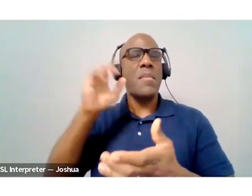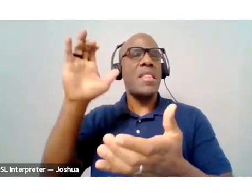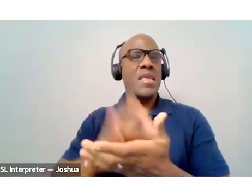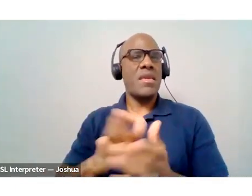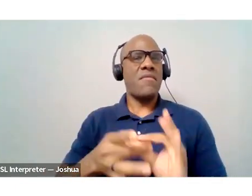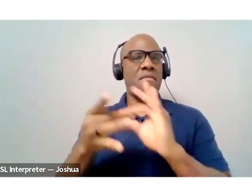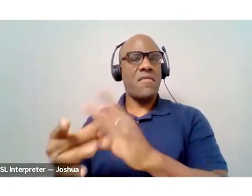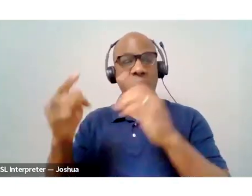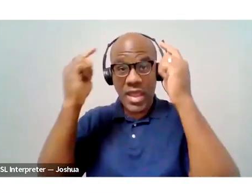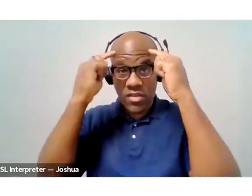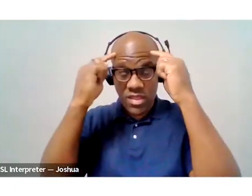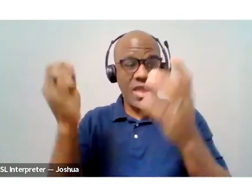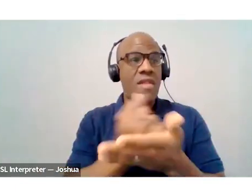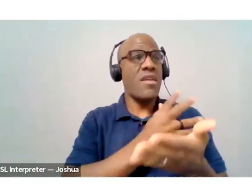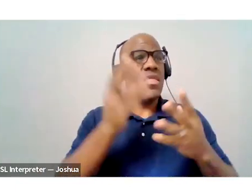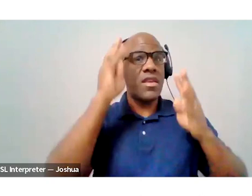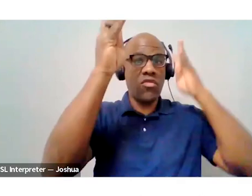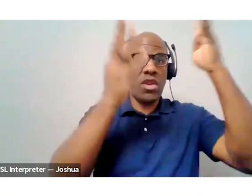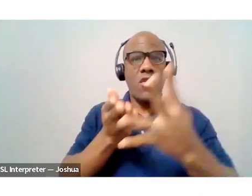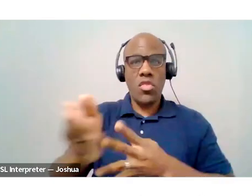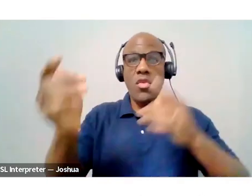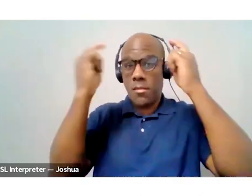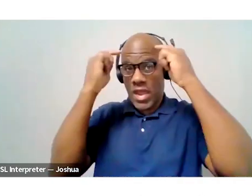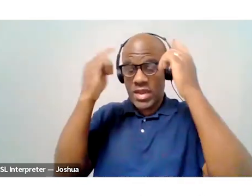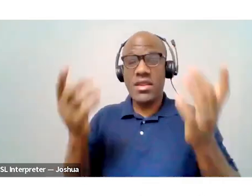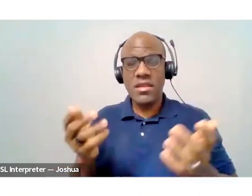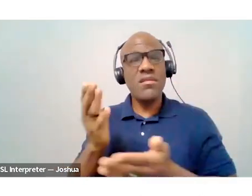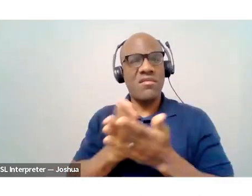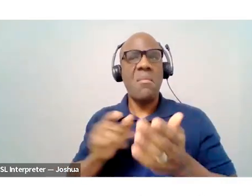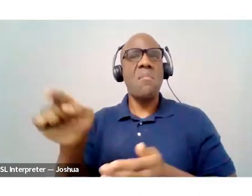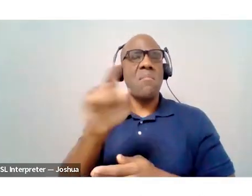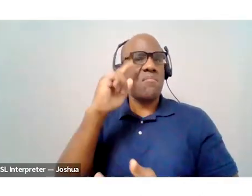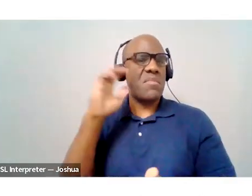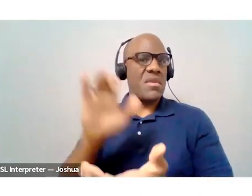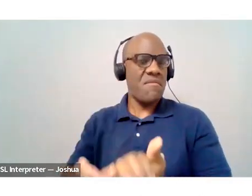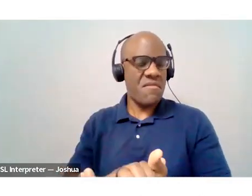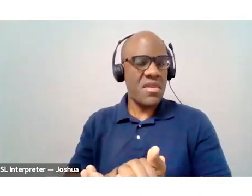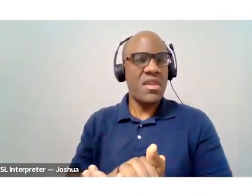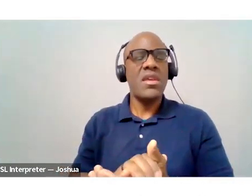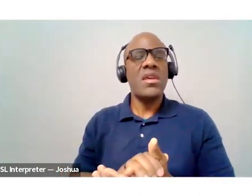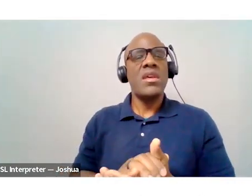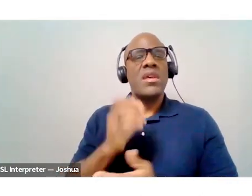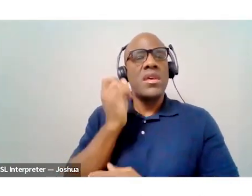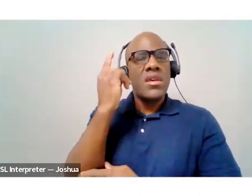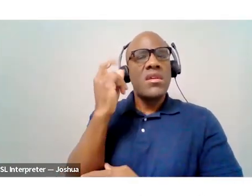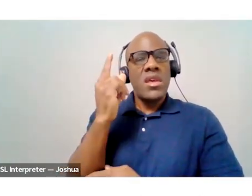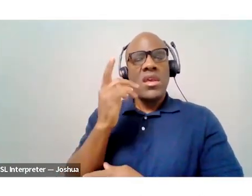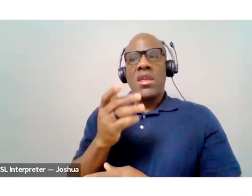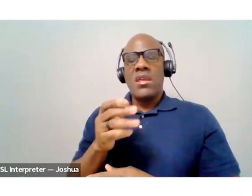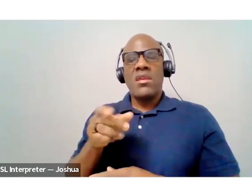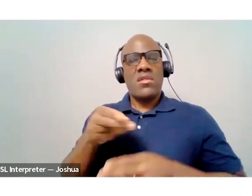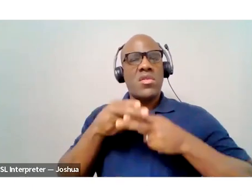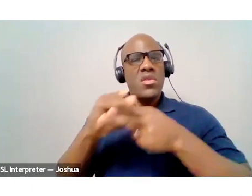is created is through our brain. But those sort of, what are they called?